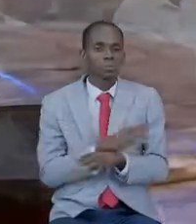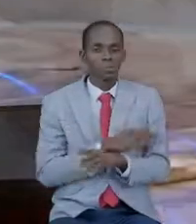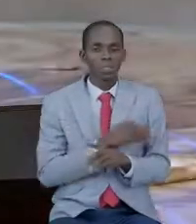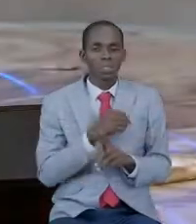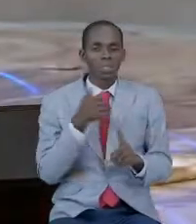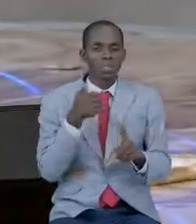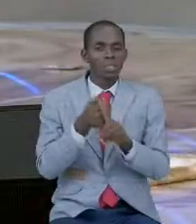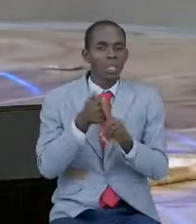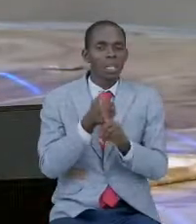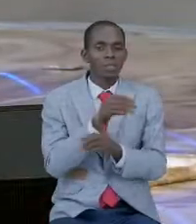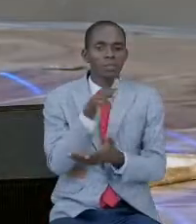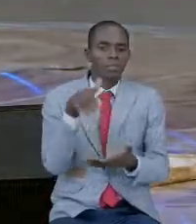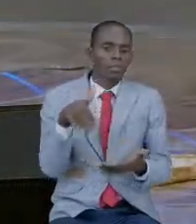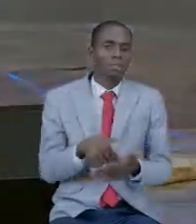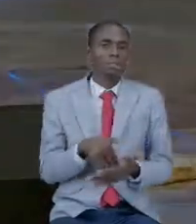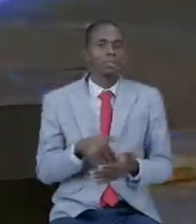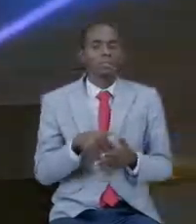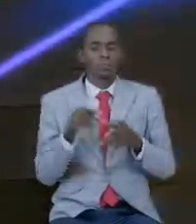self-centered, carnal,